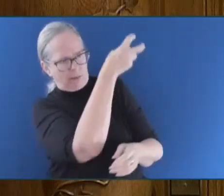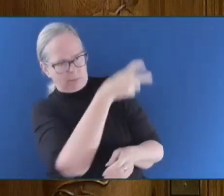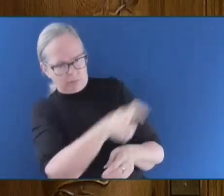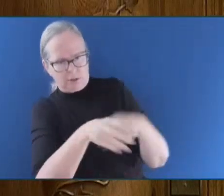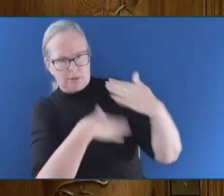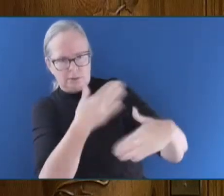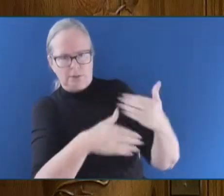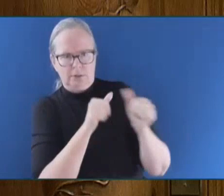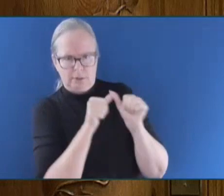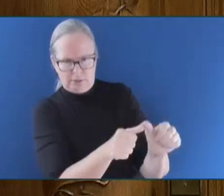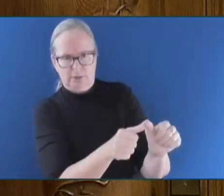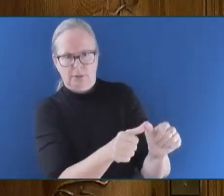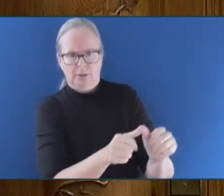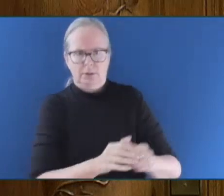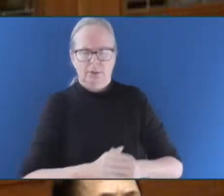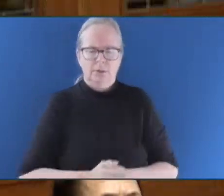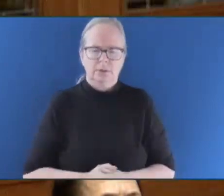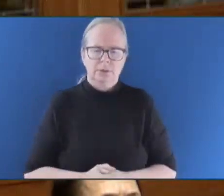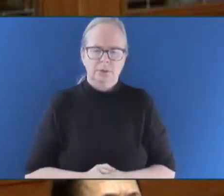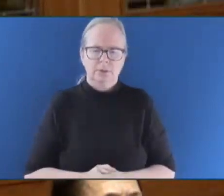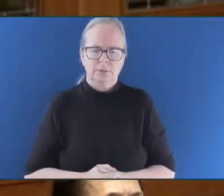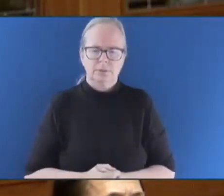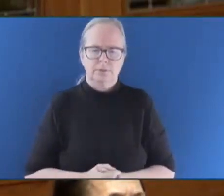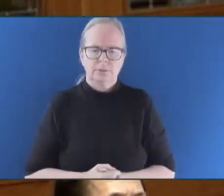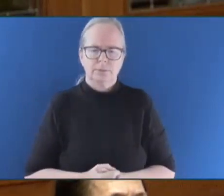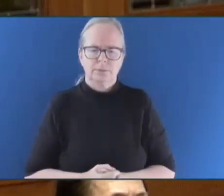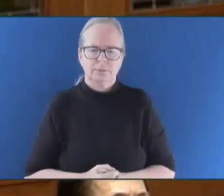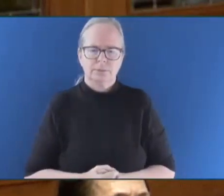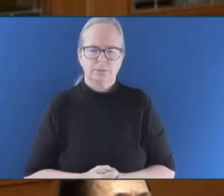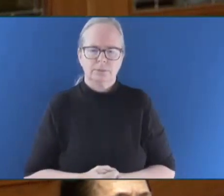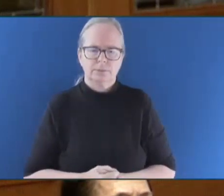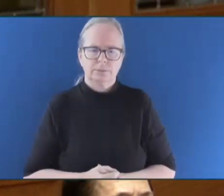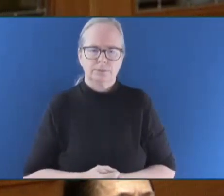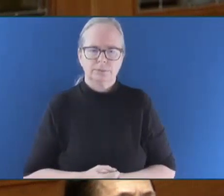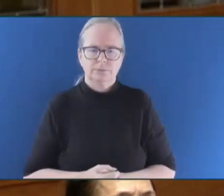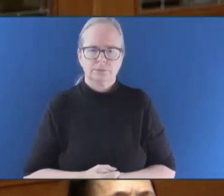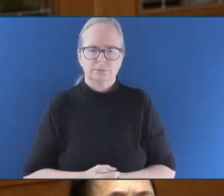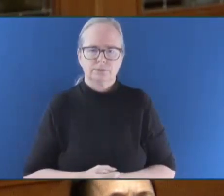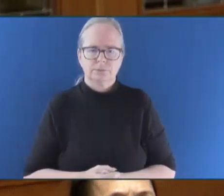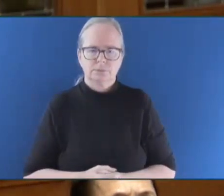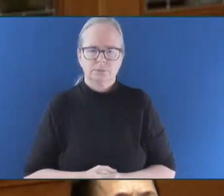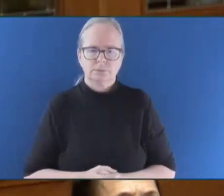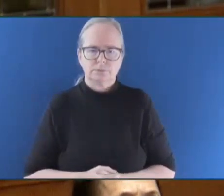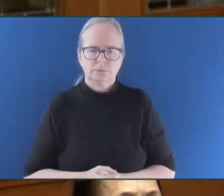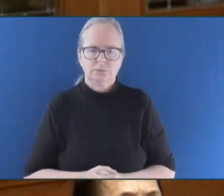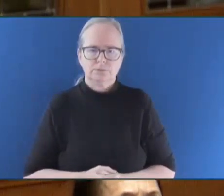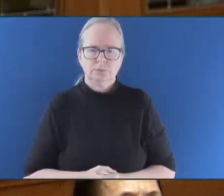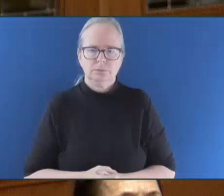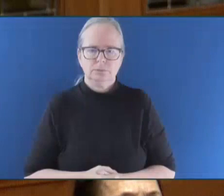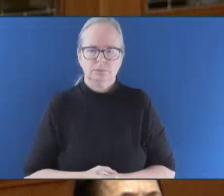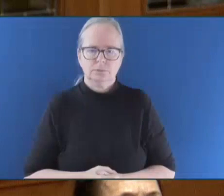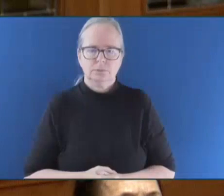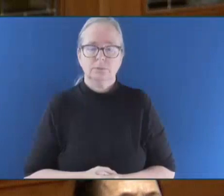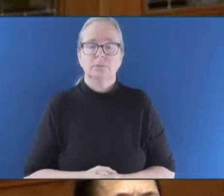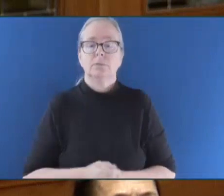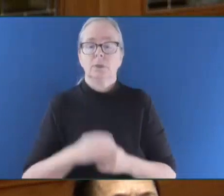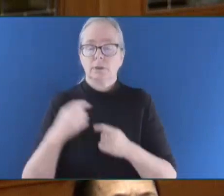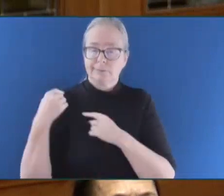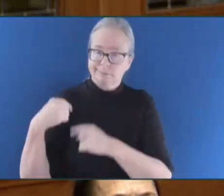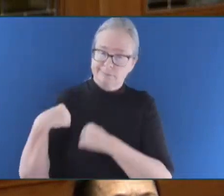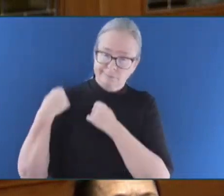Leader of the Third Party. Thank you, Honourable Speaker. For over a decade, post-secondary institutions in our province have been over-reliant